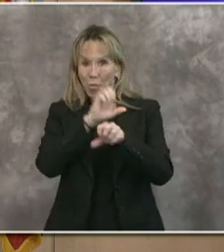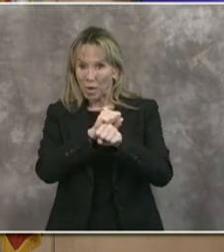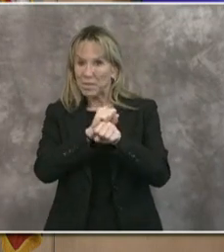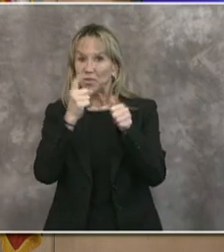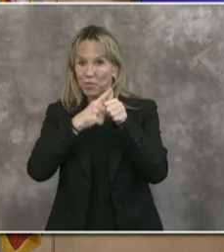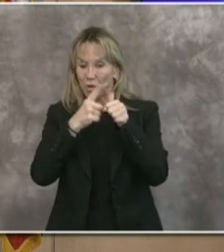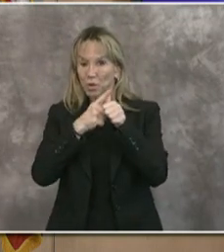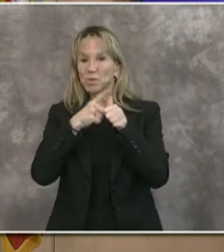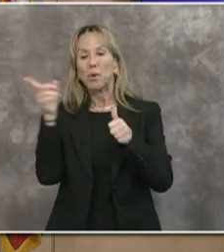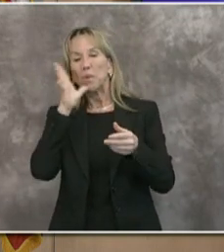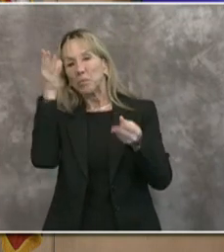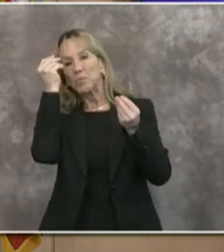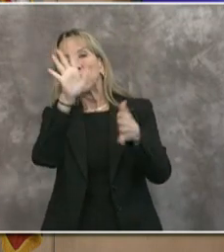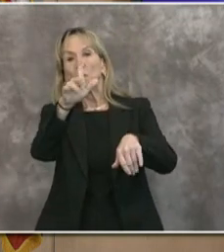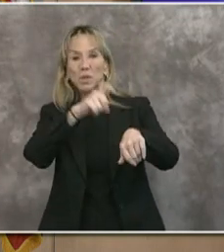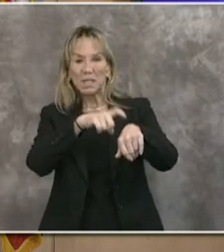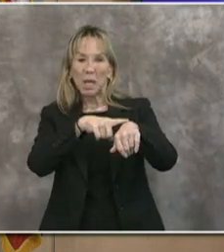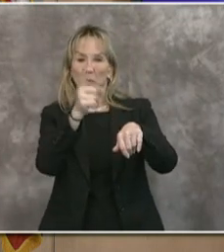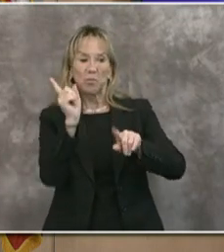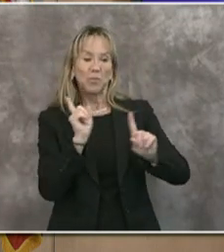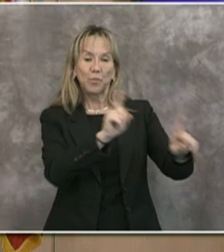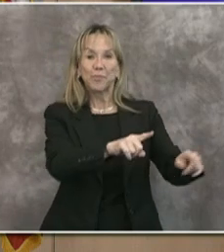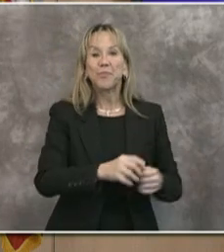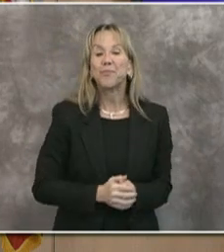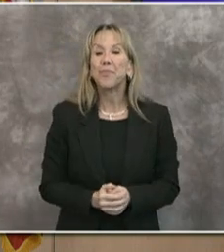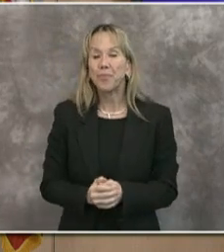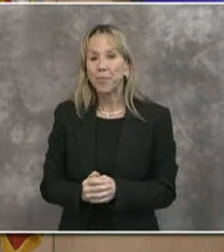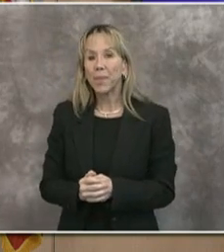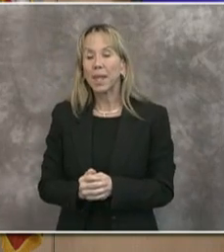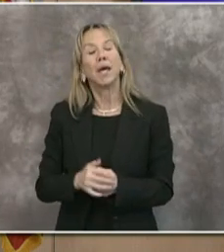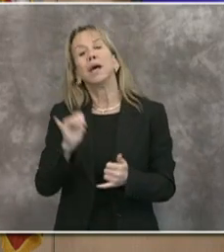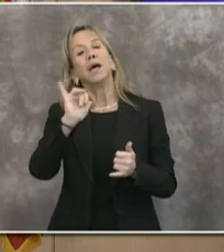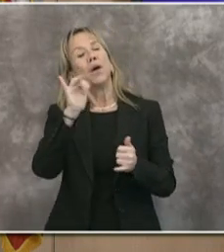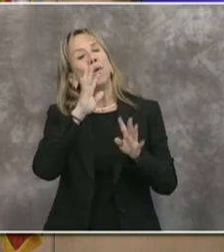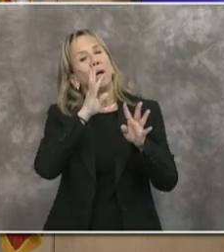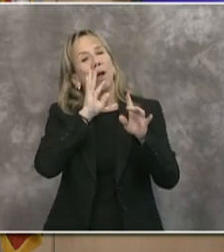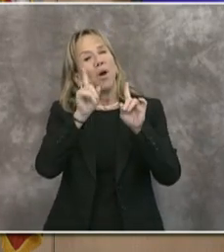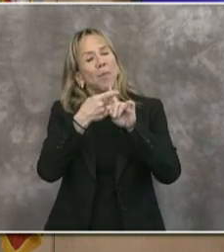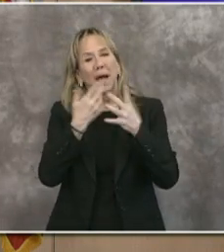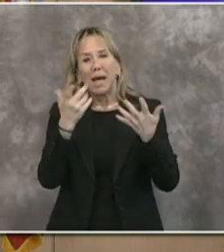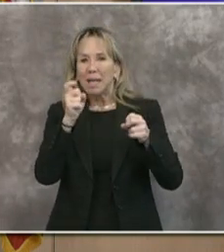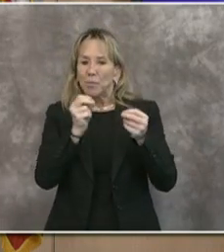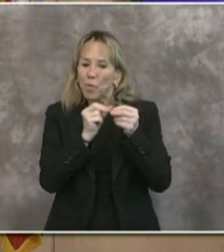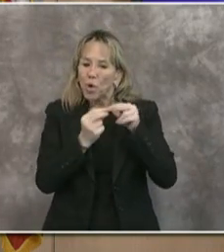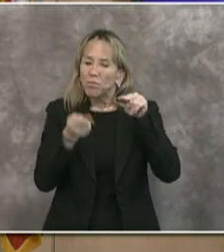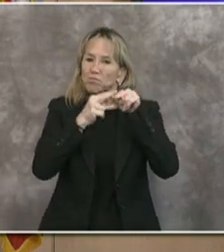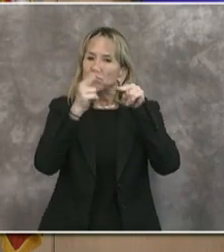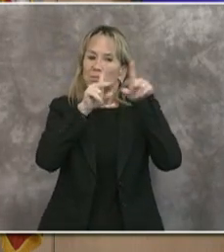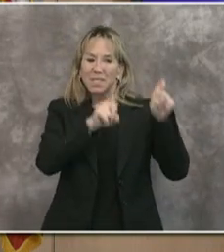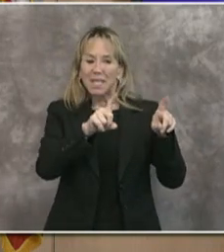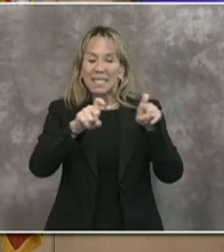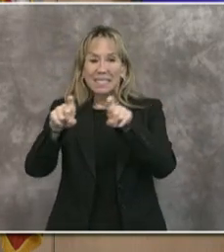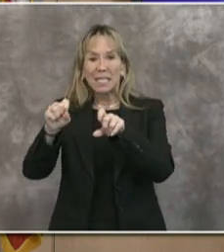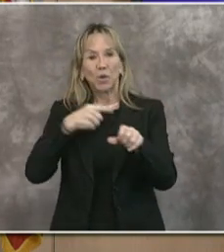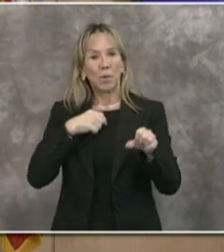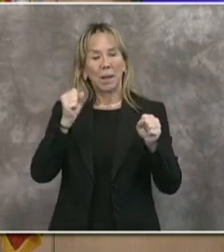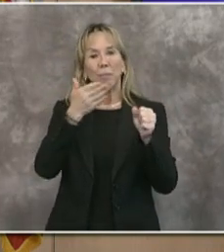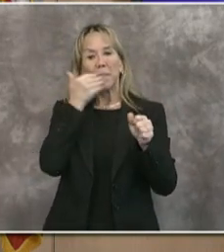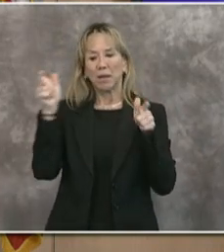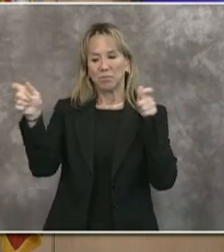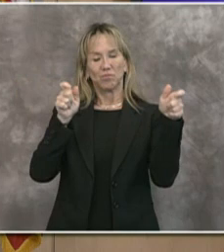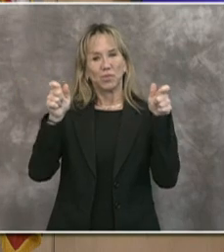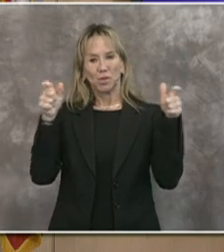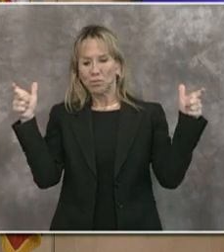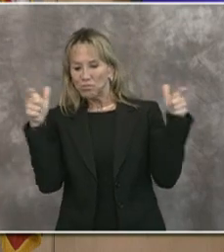you when to go down there. We've talked about ramping up our testing so as to allow us to get a better handle on this disease, and